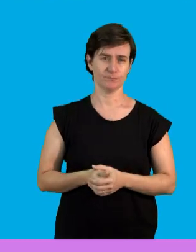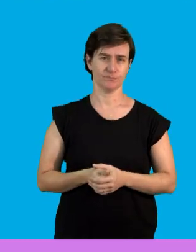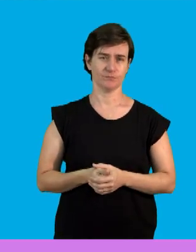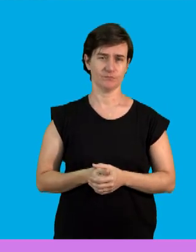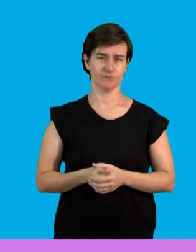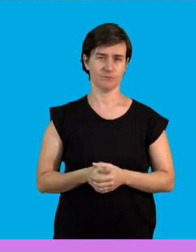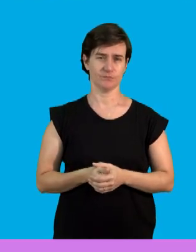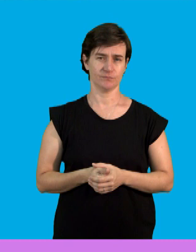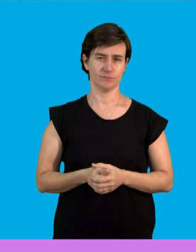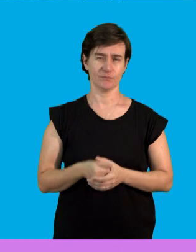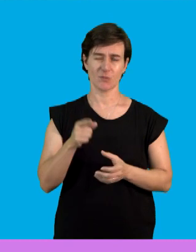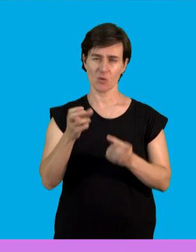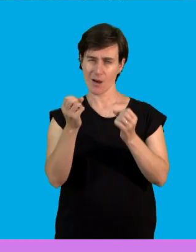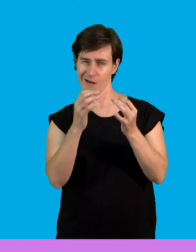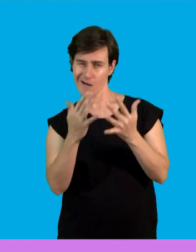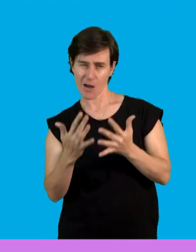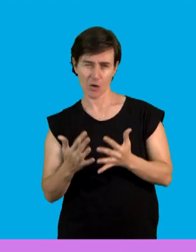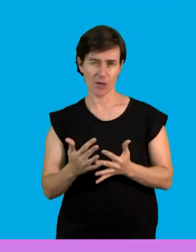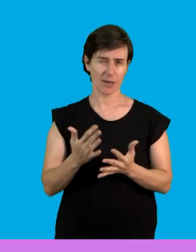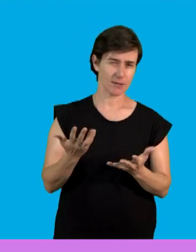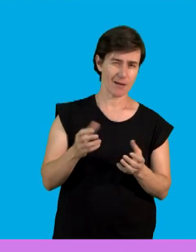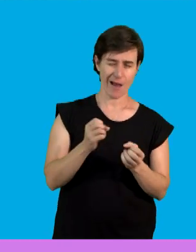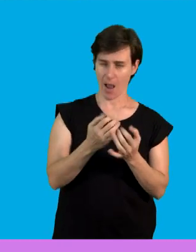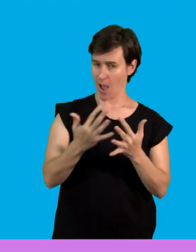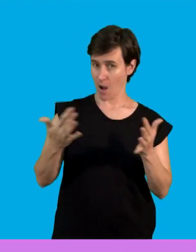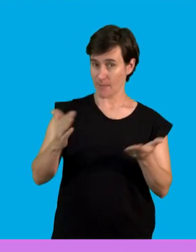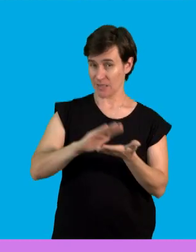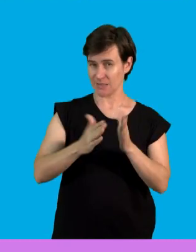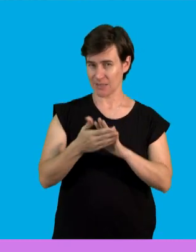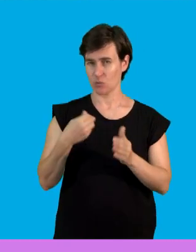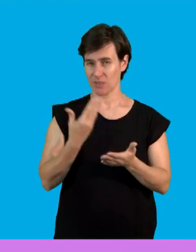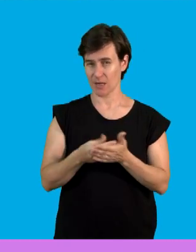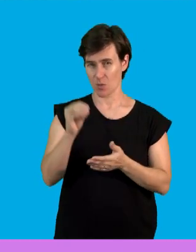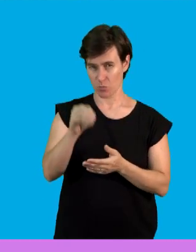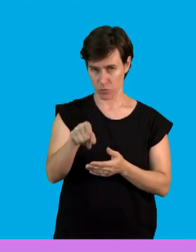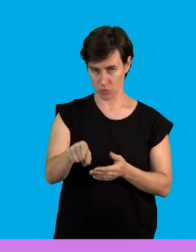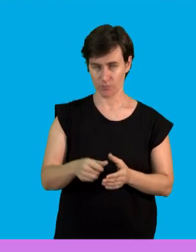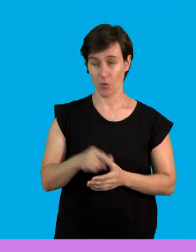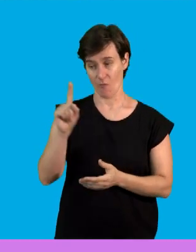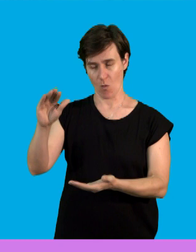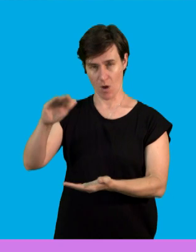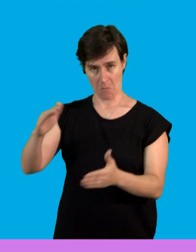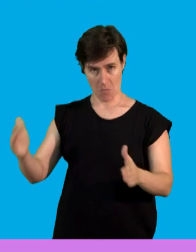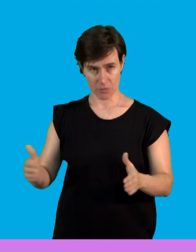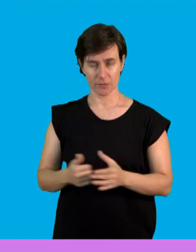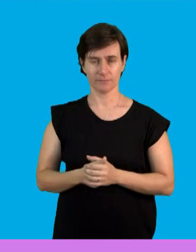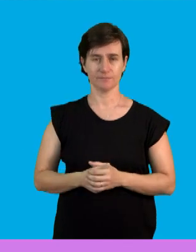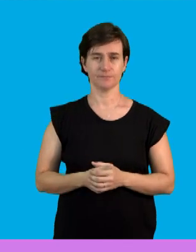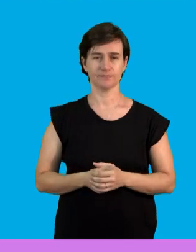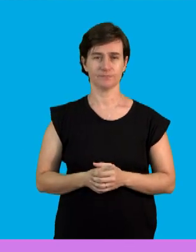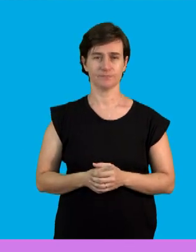what we're going to do then is we are going to calculate the number that can